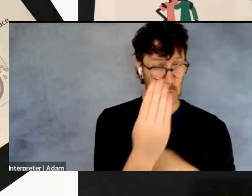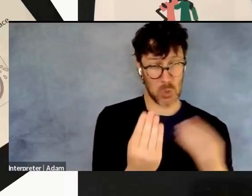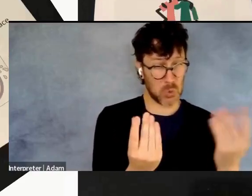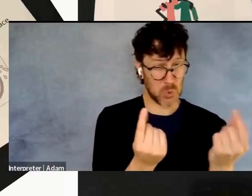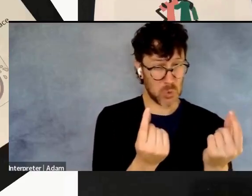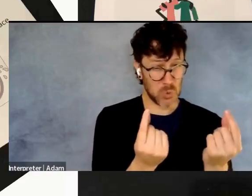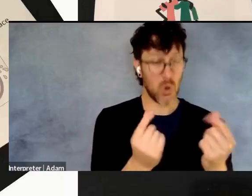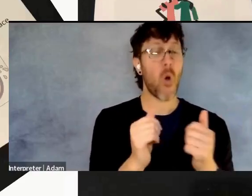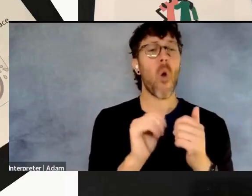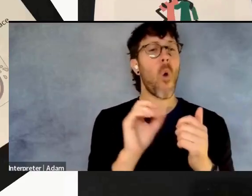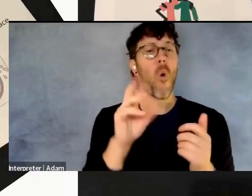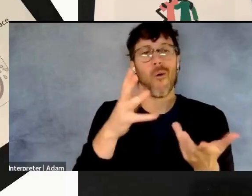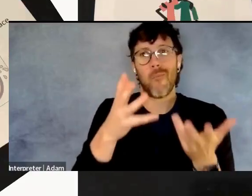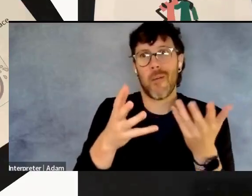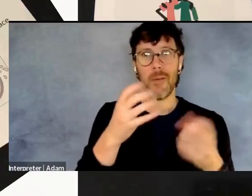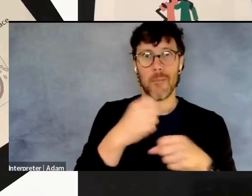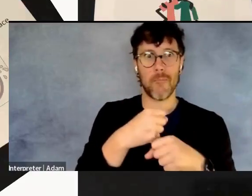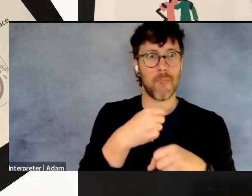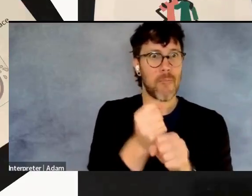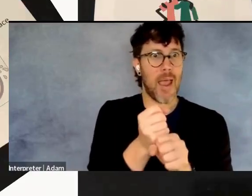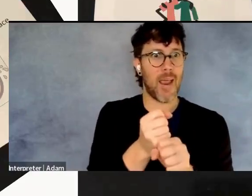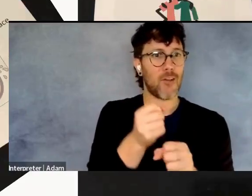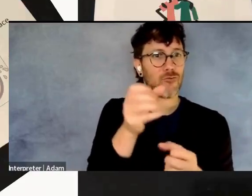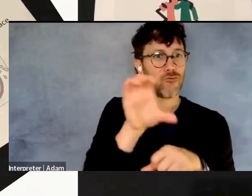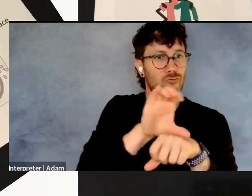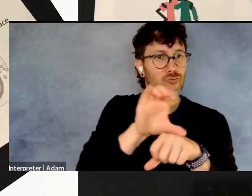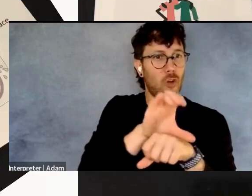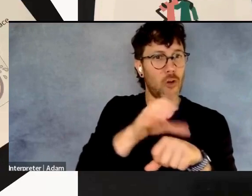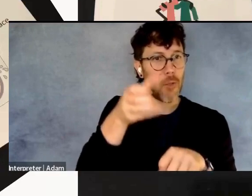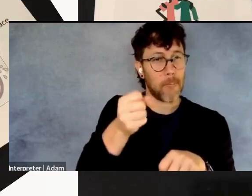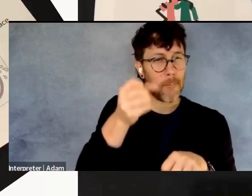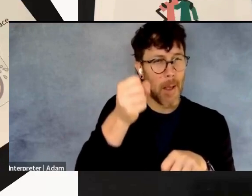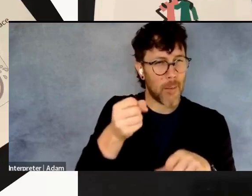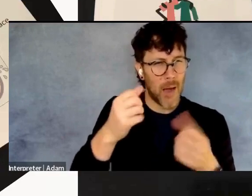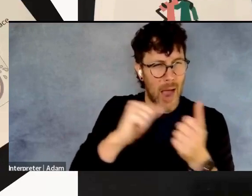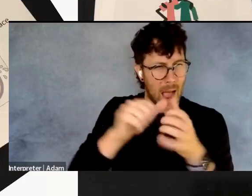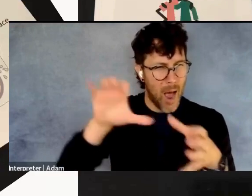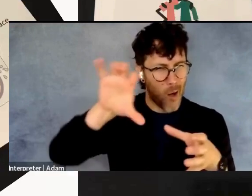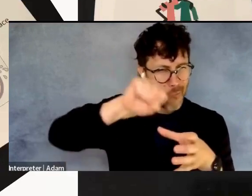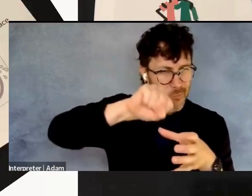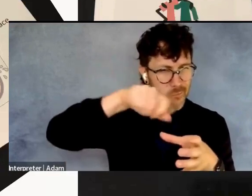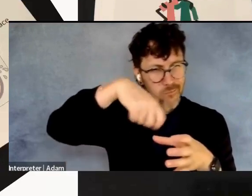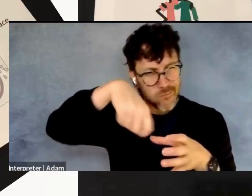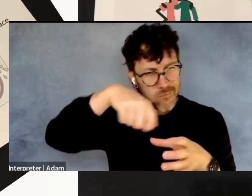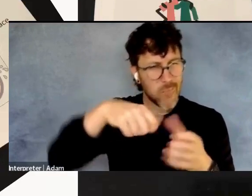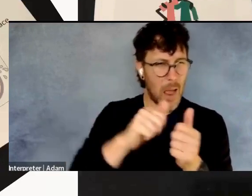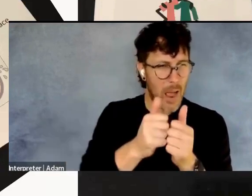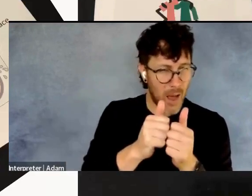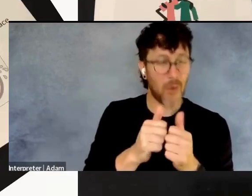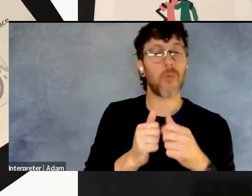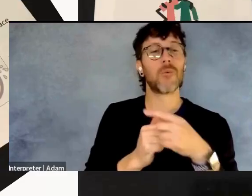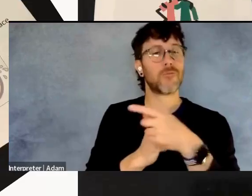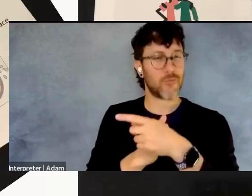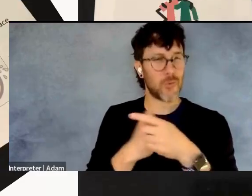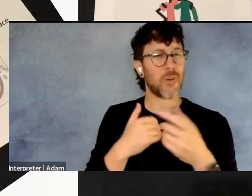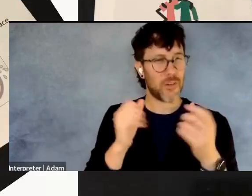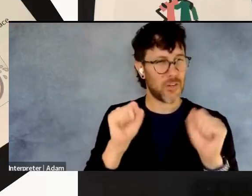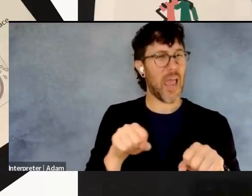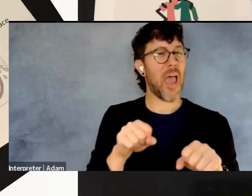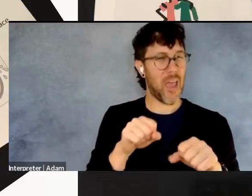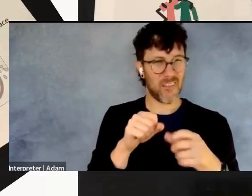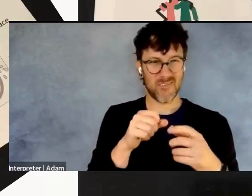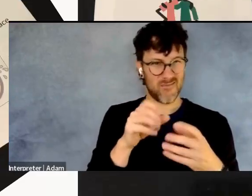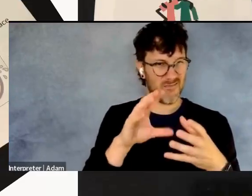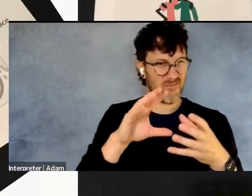milk, all of those kinds of things. So we talked about those kinds of things for social stories. You really can use anything to make social